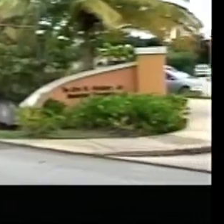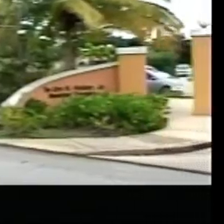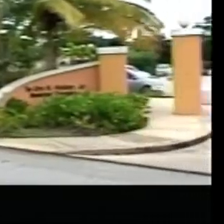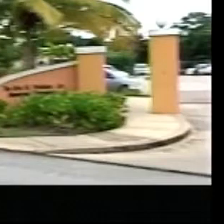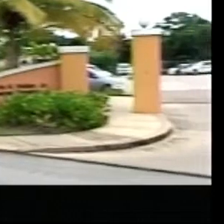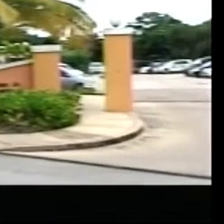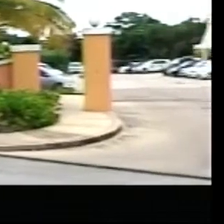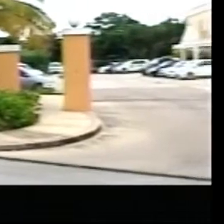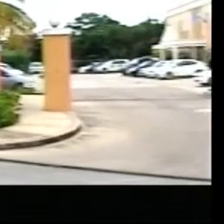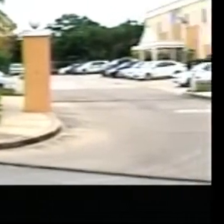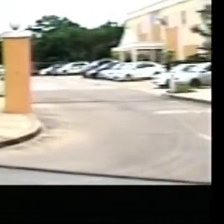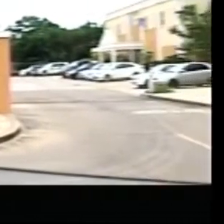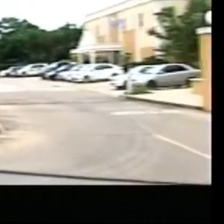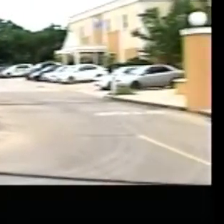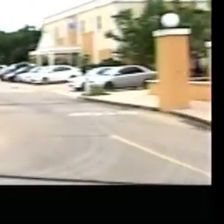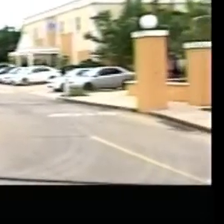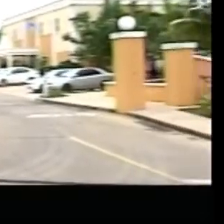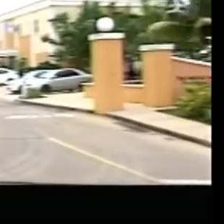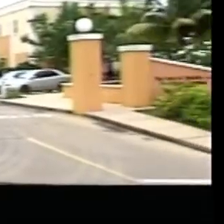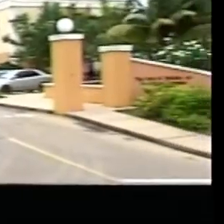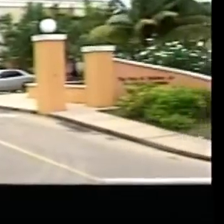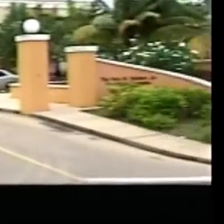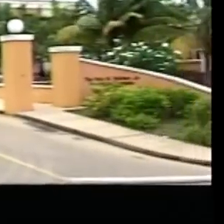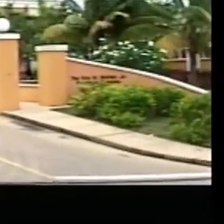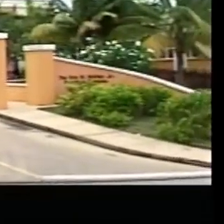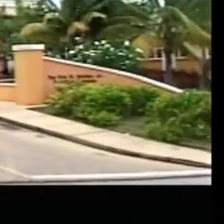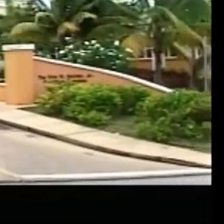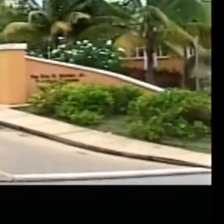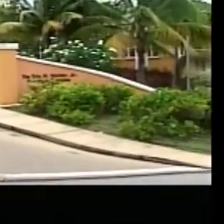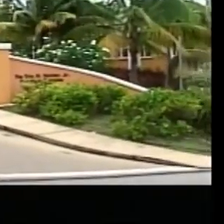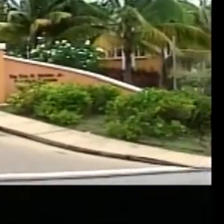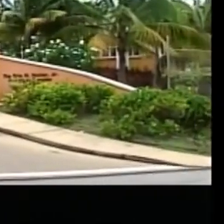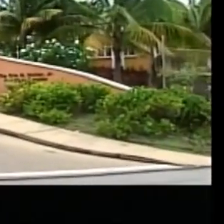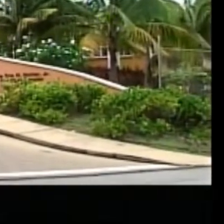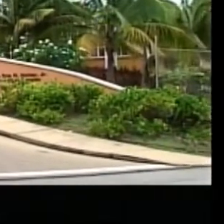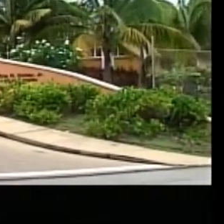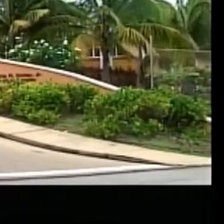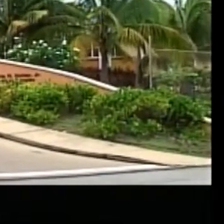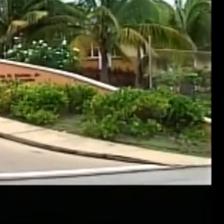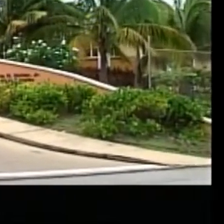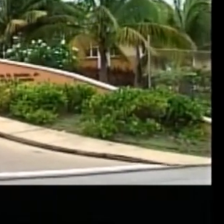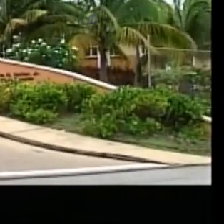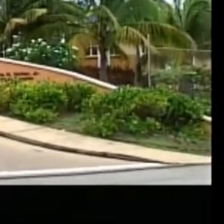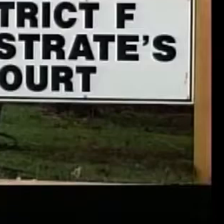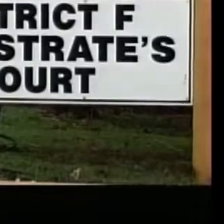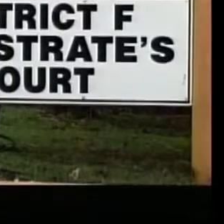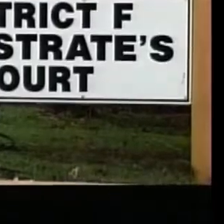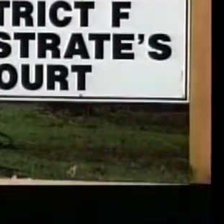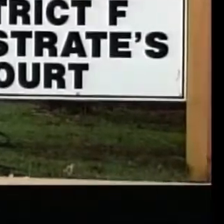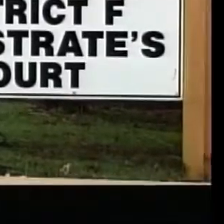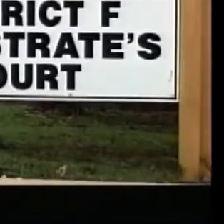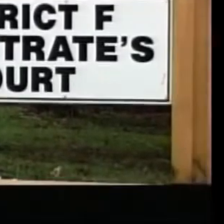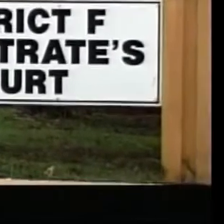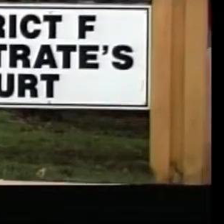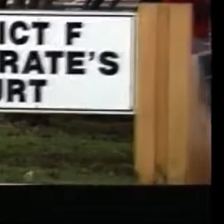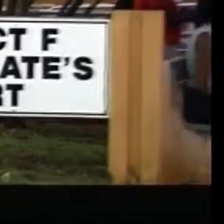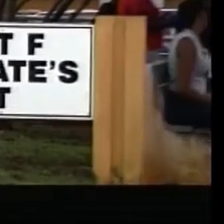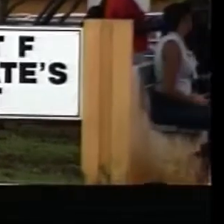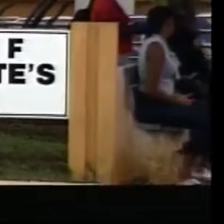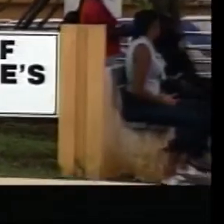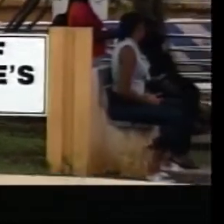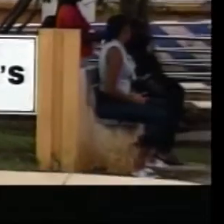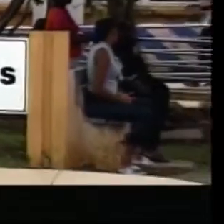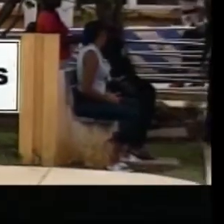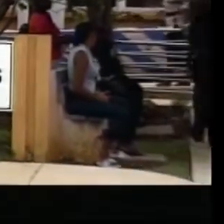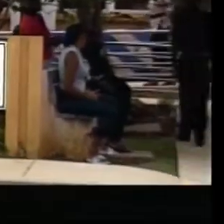Her Majesty's Prison Dodds until September 14th. Mr. Stout, who allegedly shot Robinson in the head on the 28th